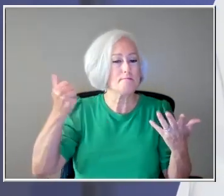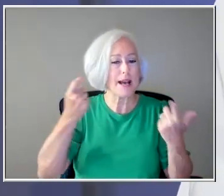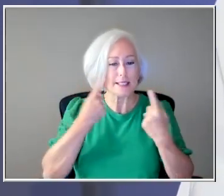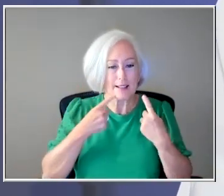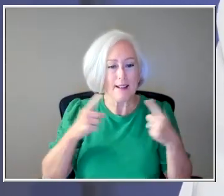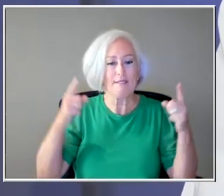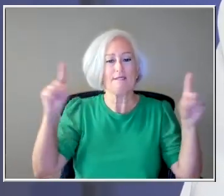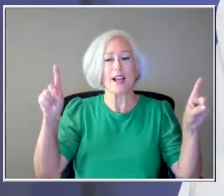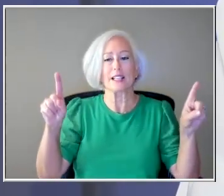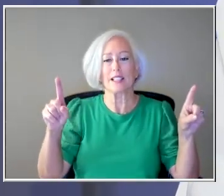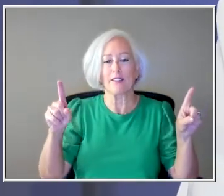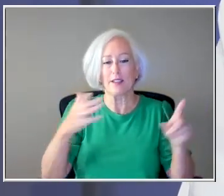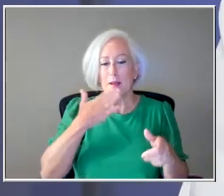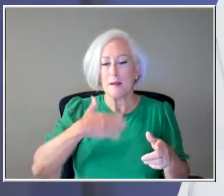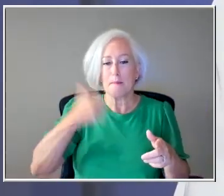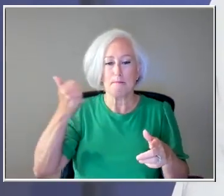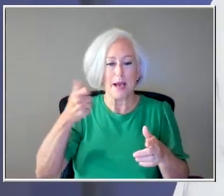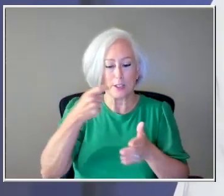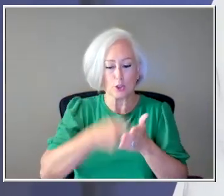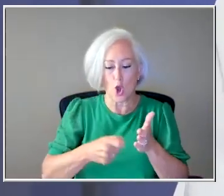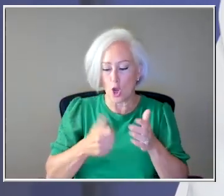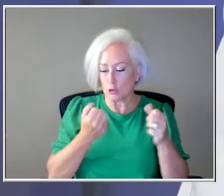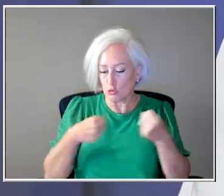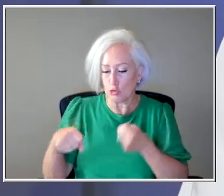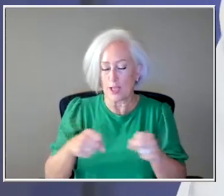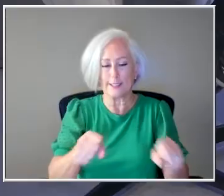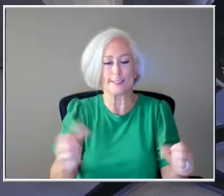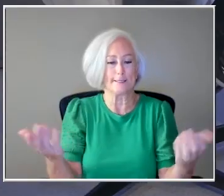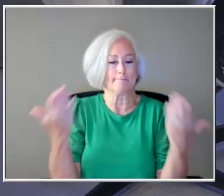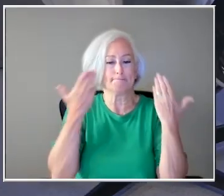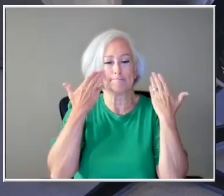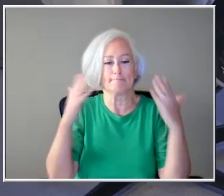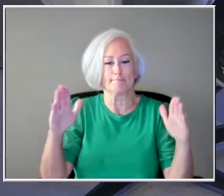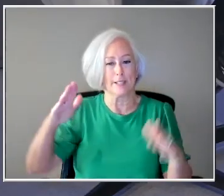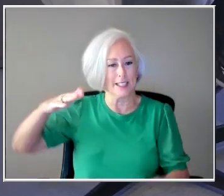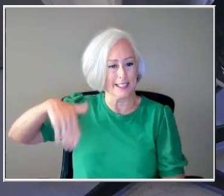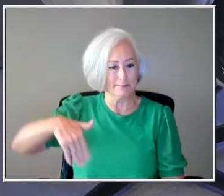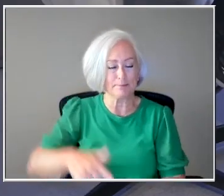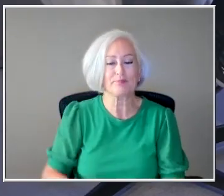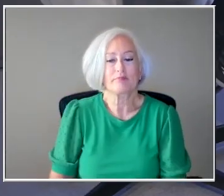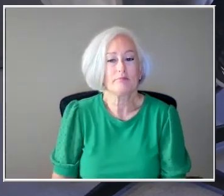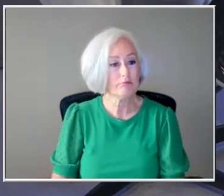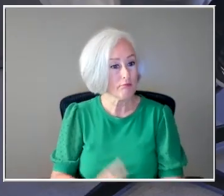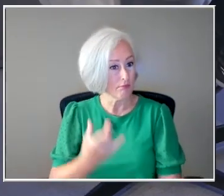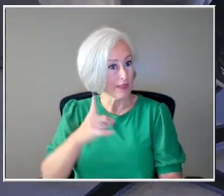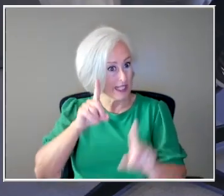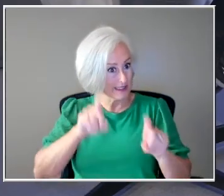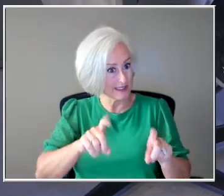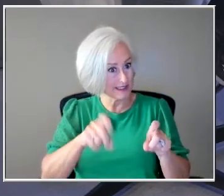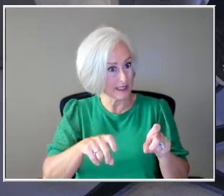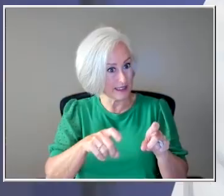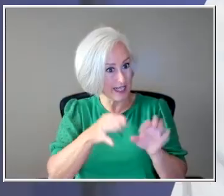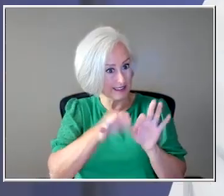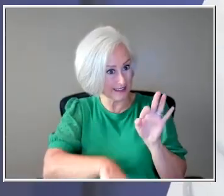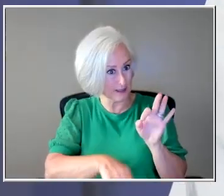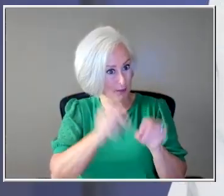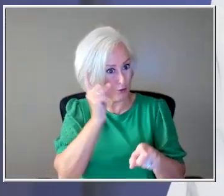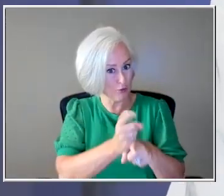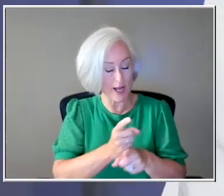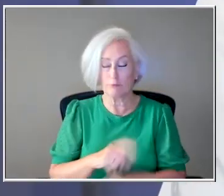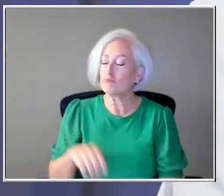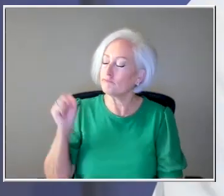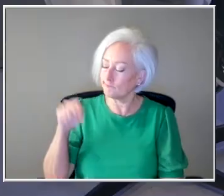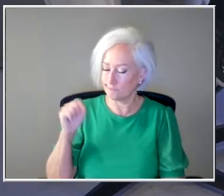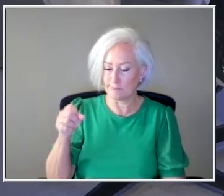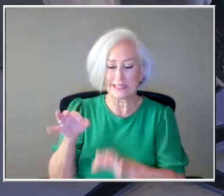cost-effective strategy is yet to be determined. So it's a pretty simple test though, right? It's a very simple test. Dr. Lauer,